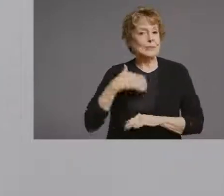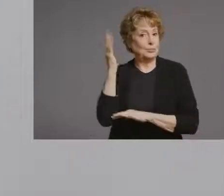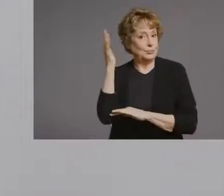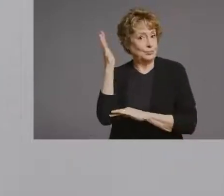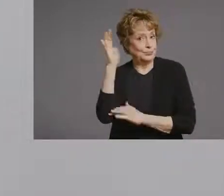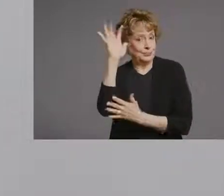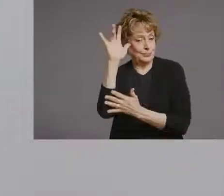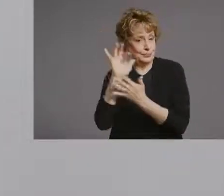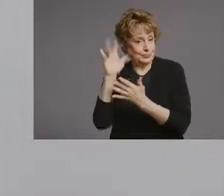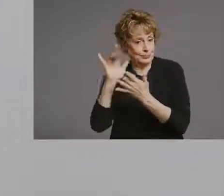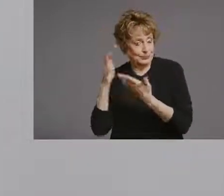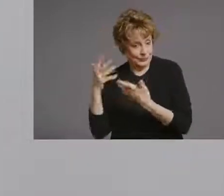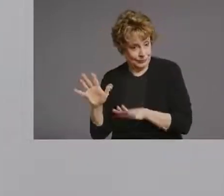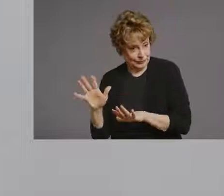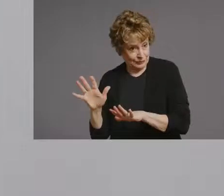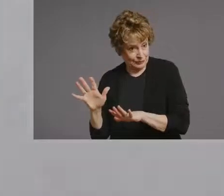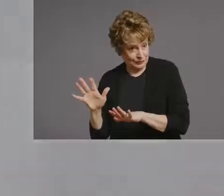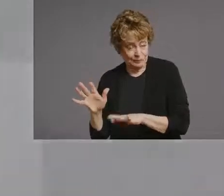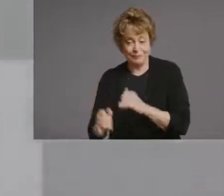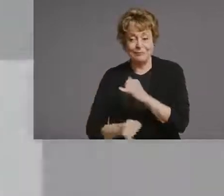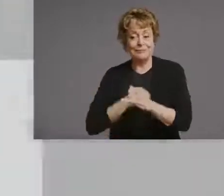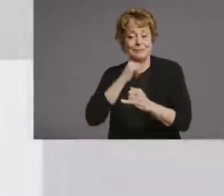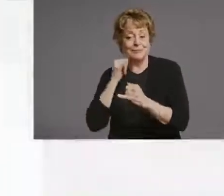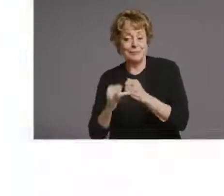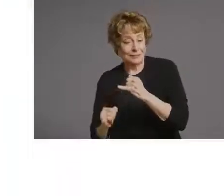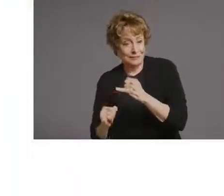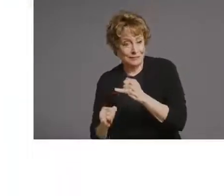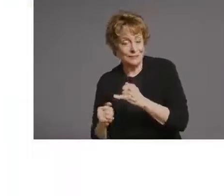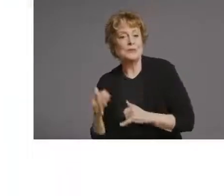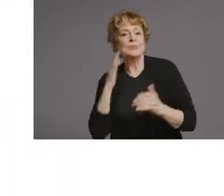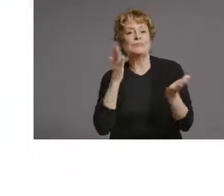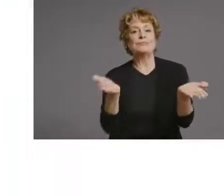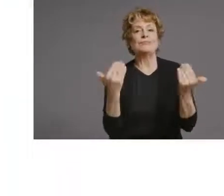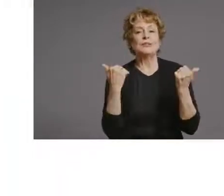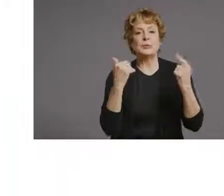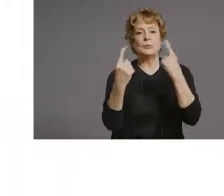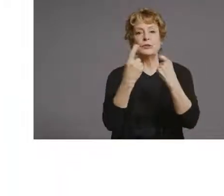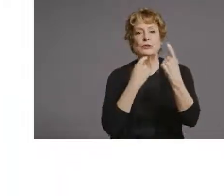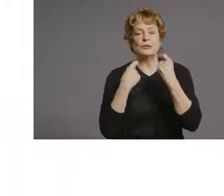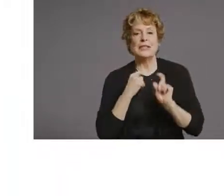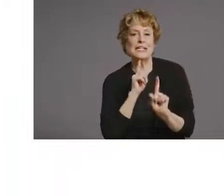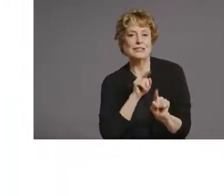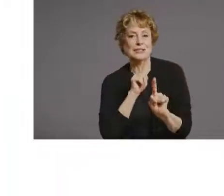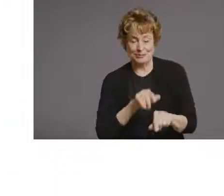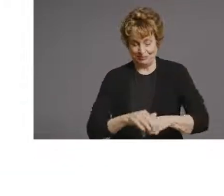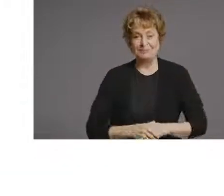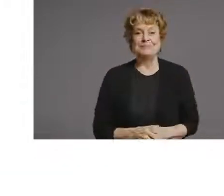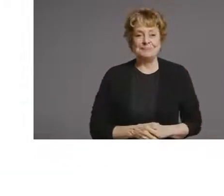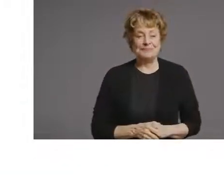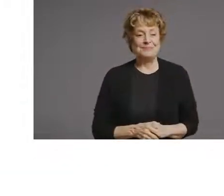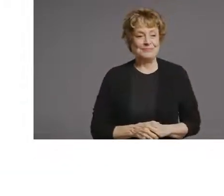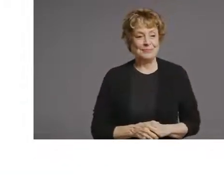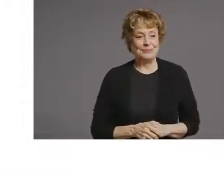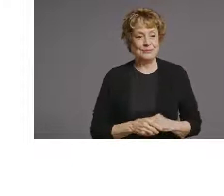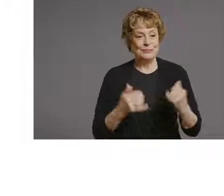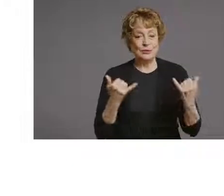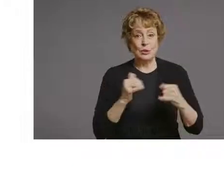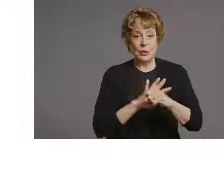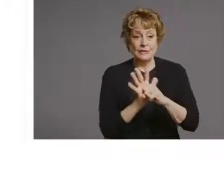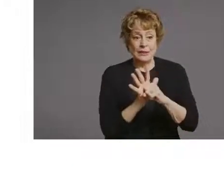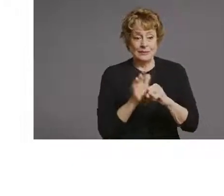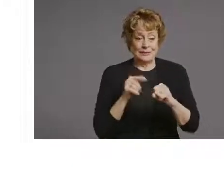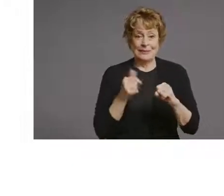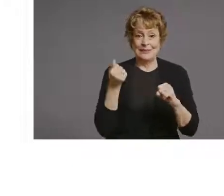we will leave time for questions at the end. So I'm going to go through the current COVID-19 data. You can